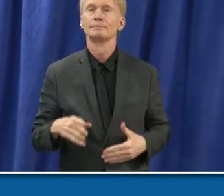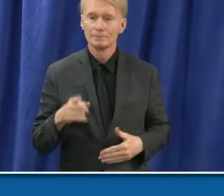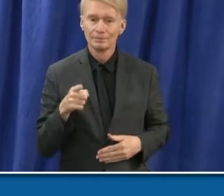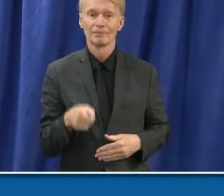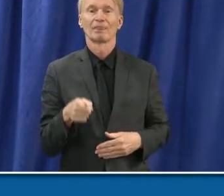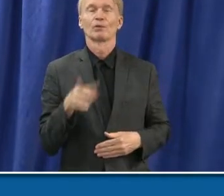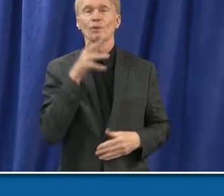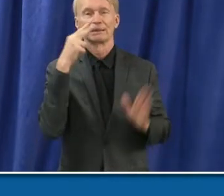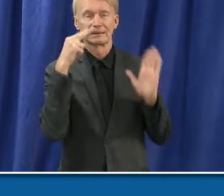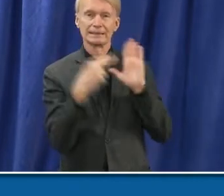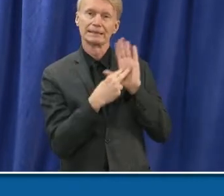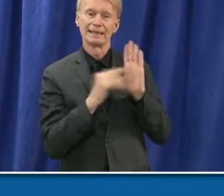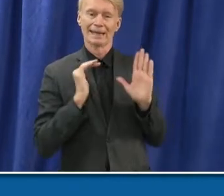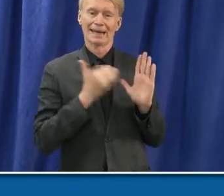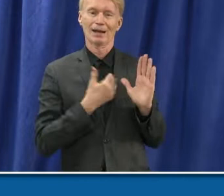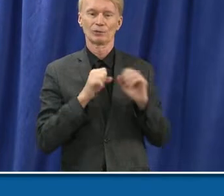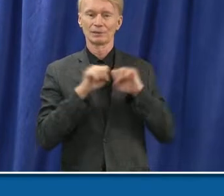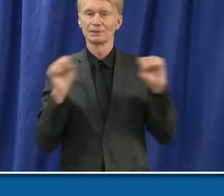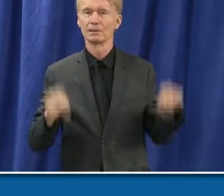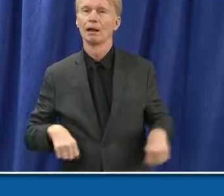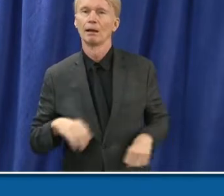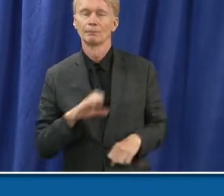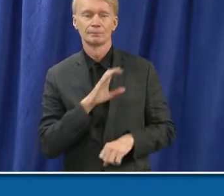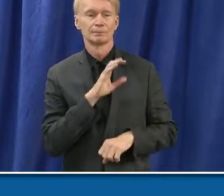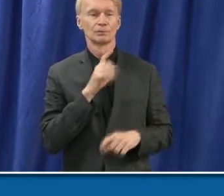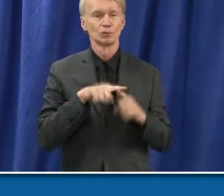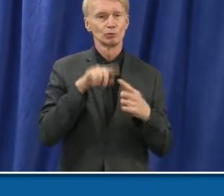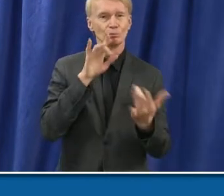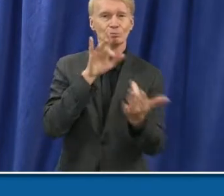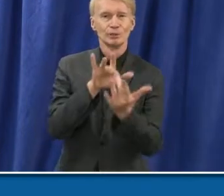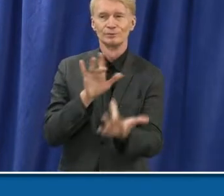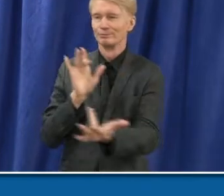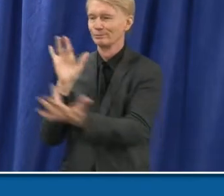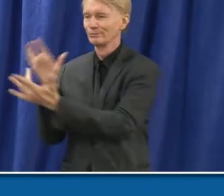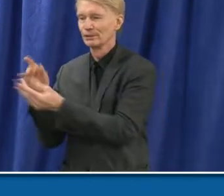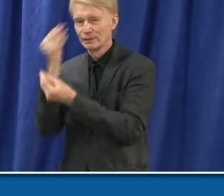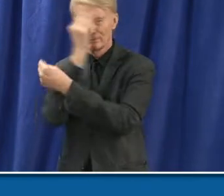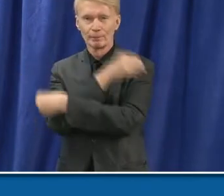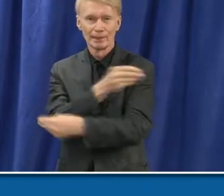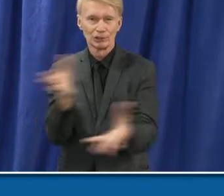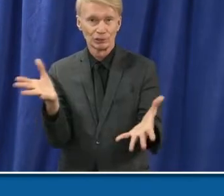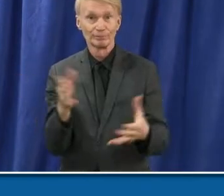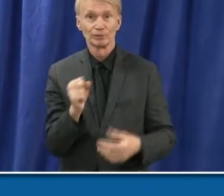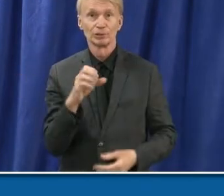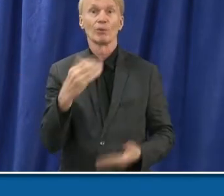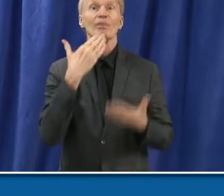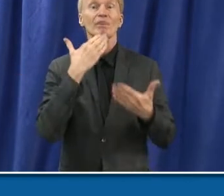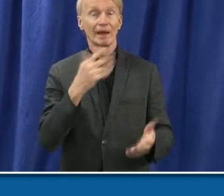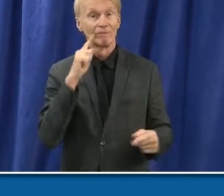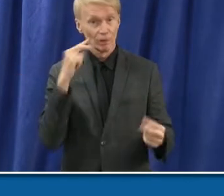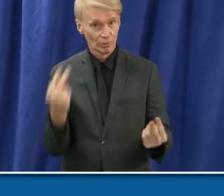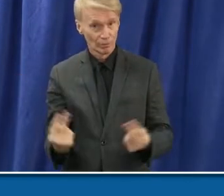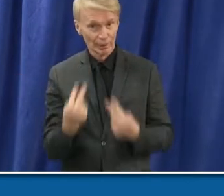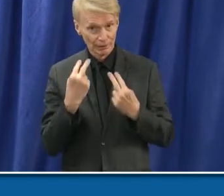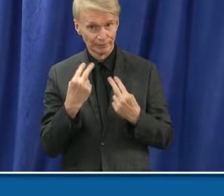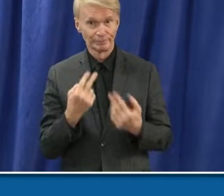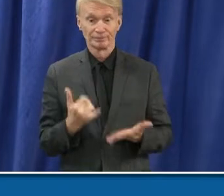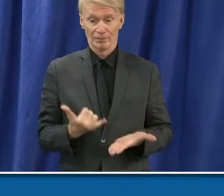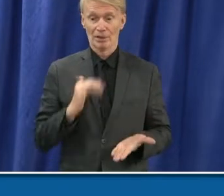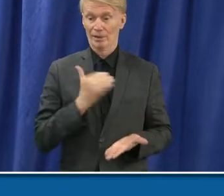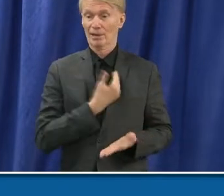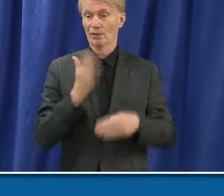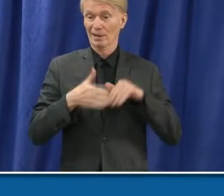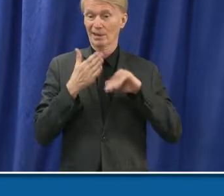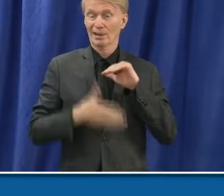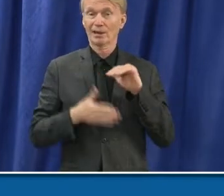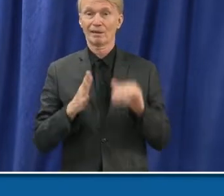this same infrastructure and same partners to be able to get the message out. So thank you for tuning in. This is really the end of